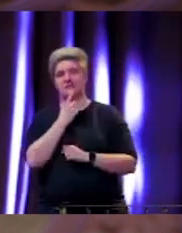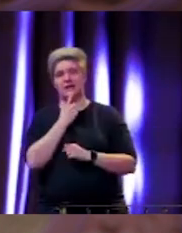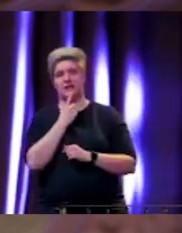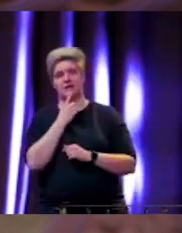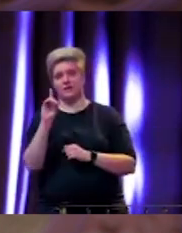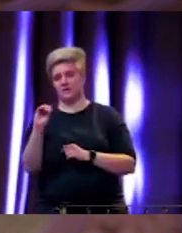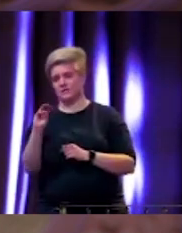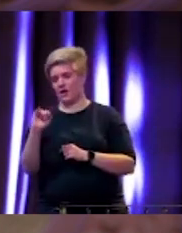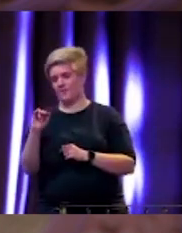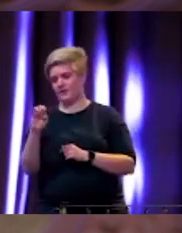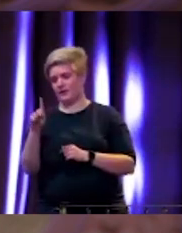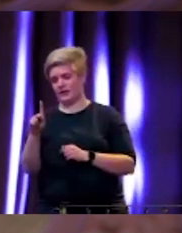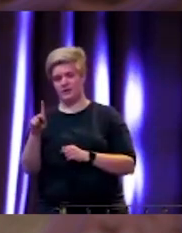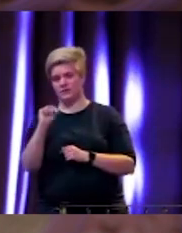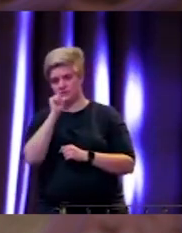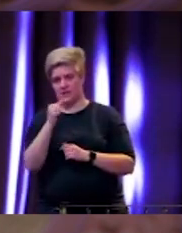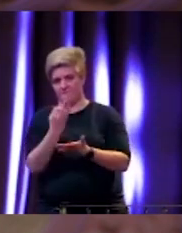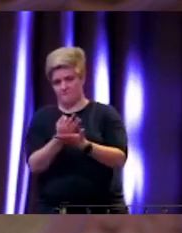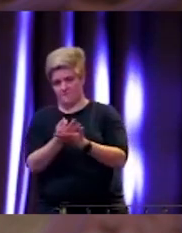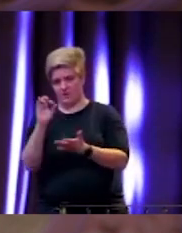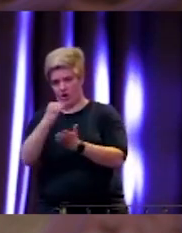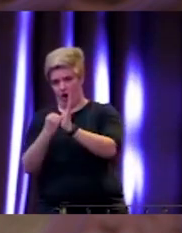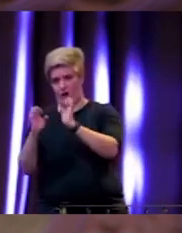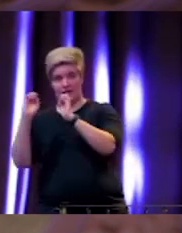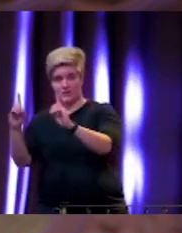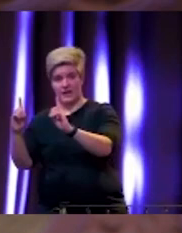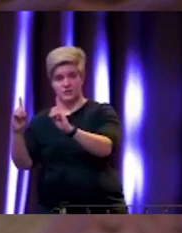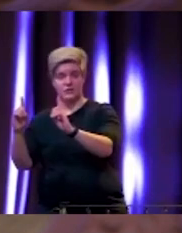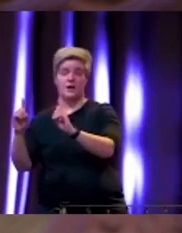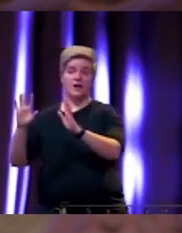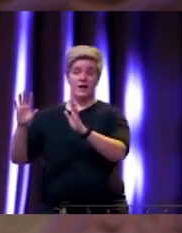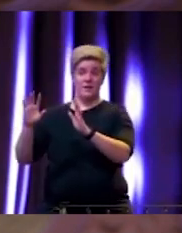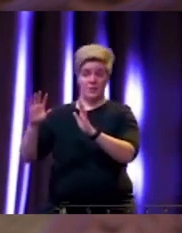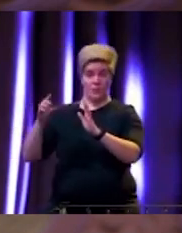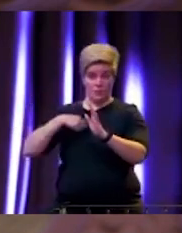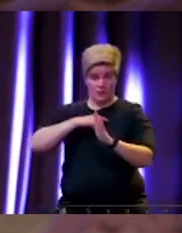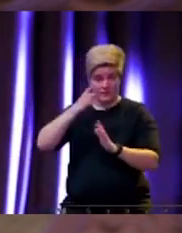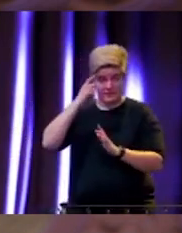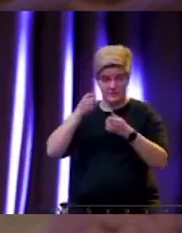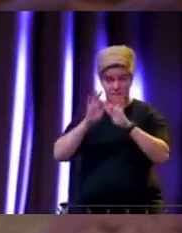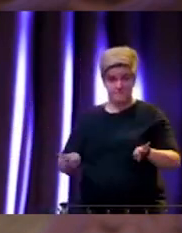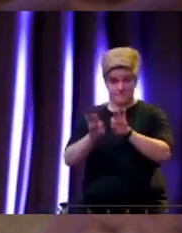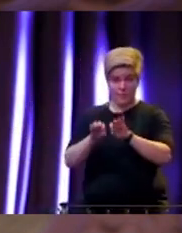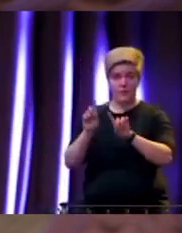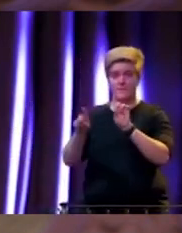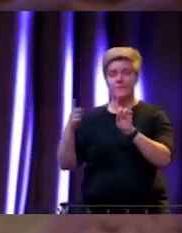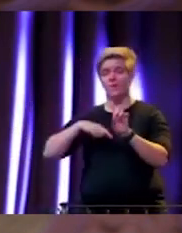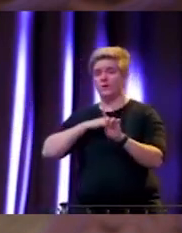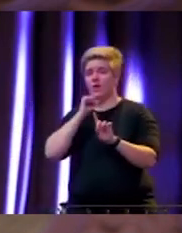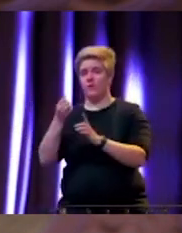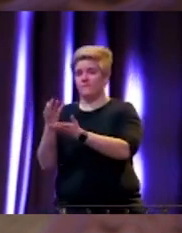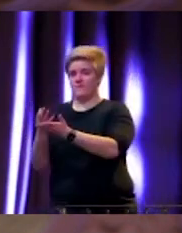art education. Doesn't mean we don't think art education is important, but we don't fund art education because we've decided to direct our